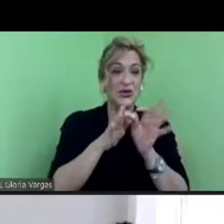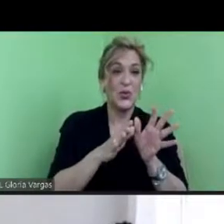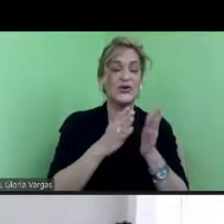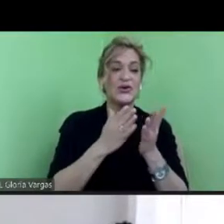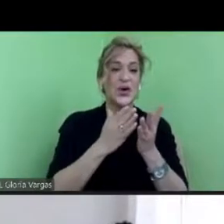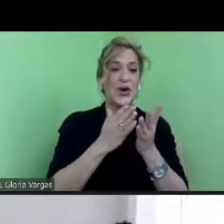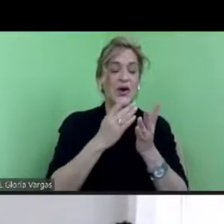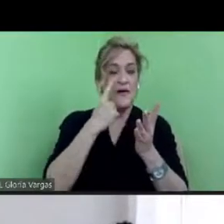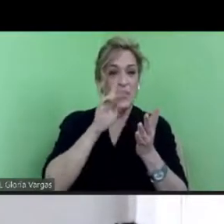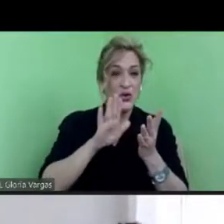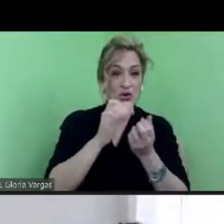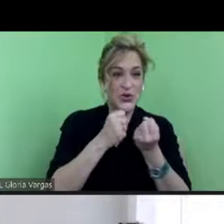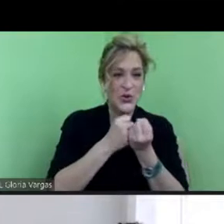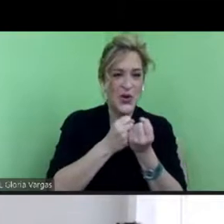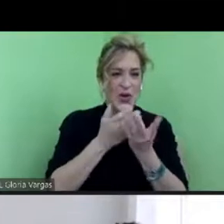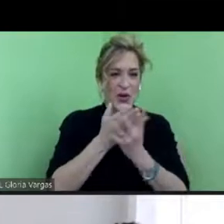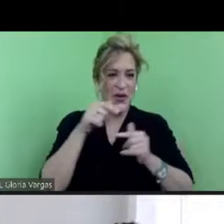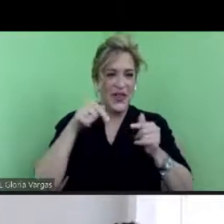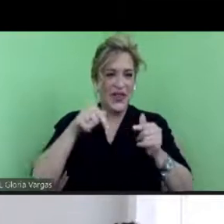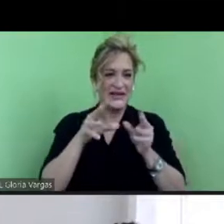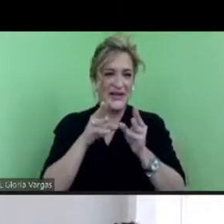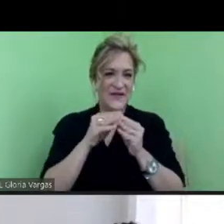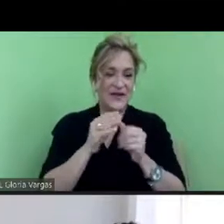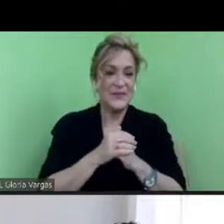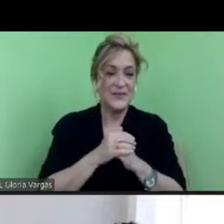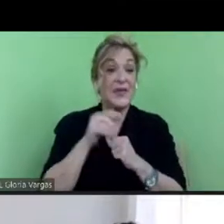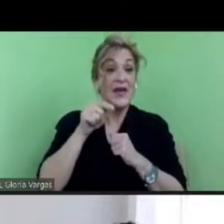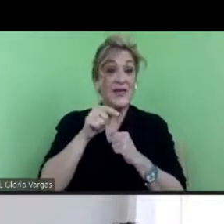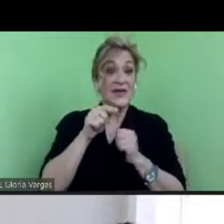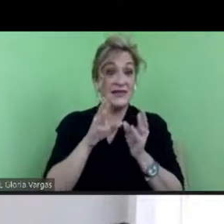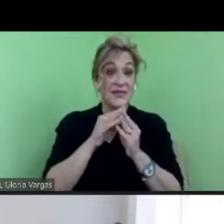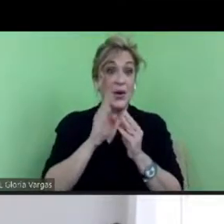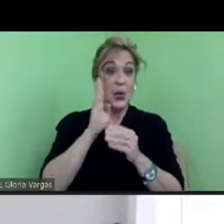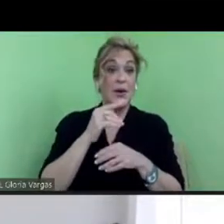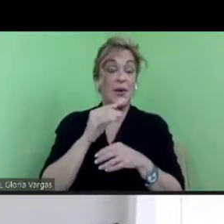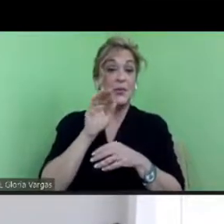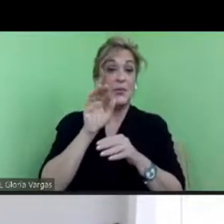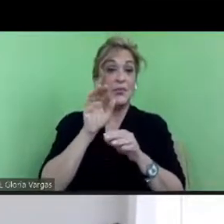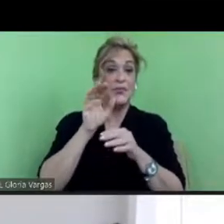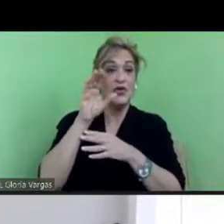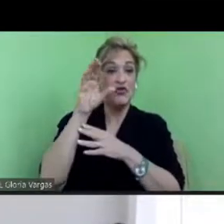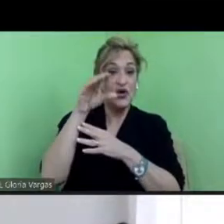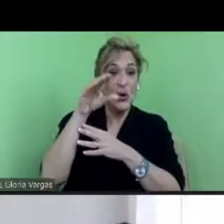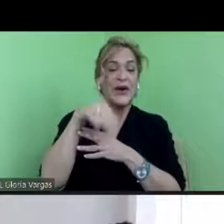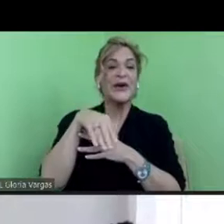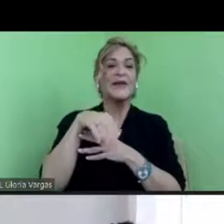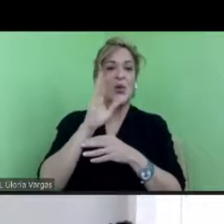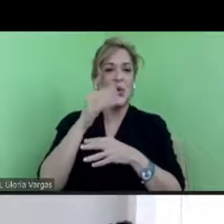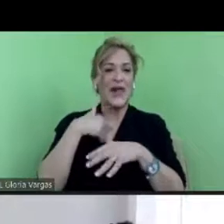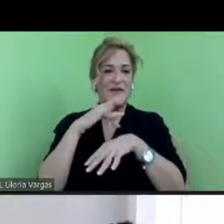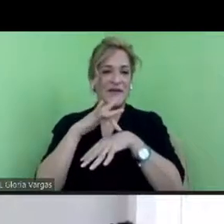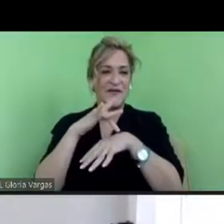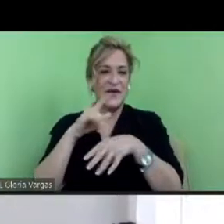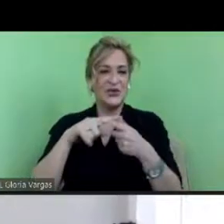event. This session is being recorded, and it will be available on Keystone Human Services digital media, as well as